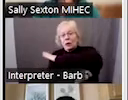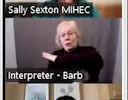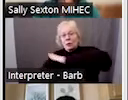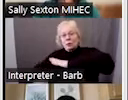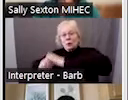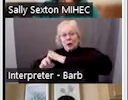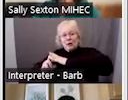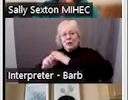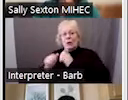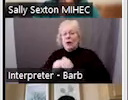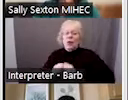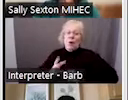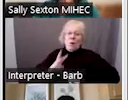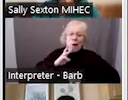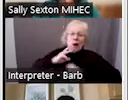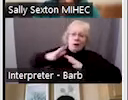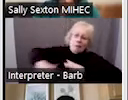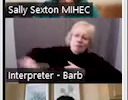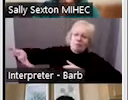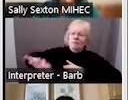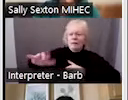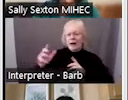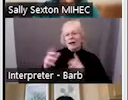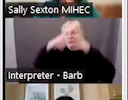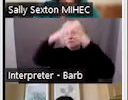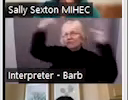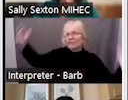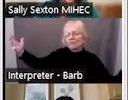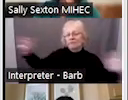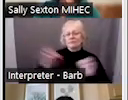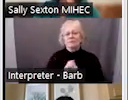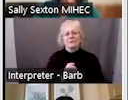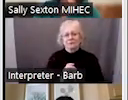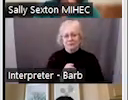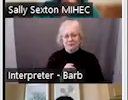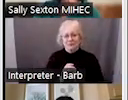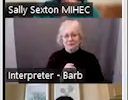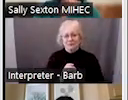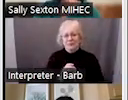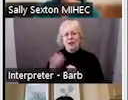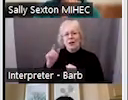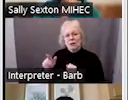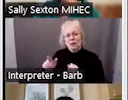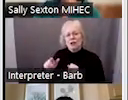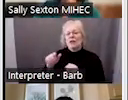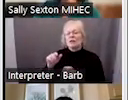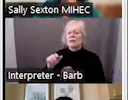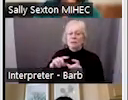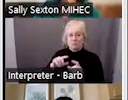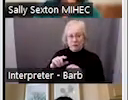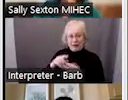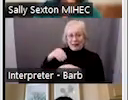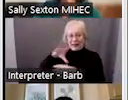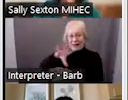in the sky. Amelie is in her second year of Bethel University Build Program in Arden Hills, Minnesota.